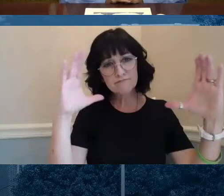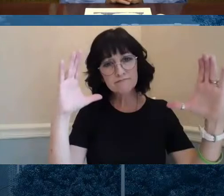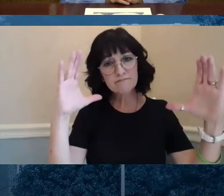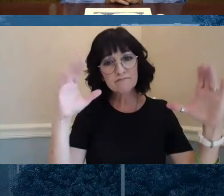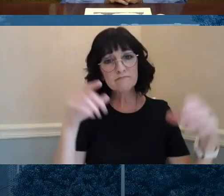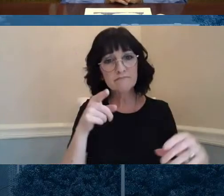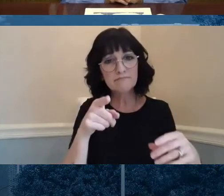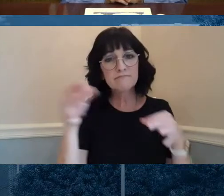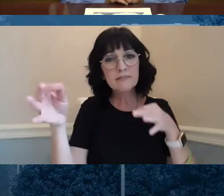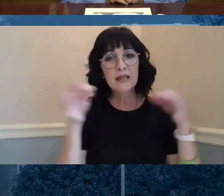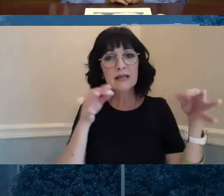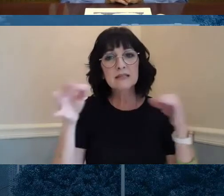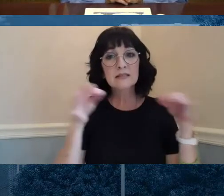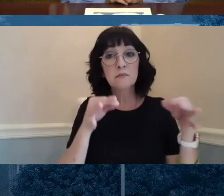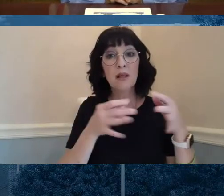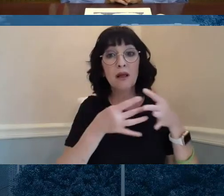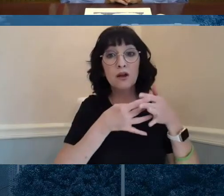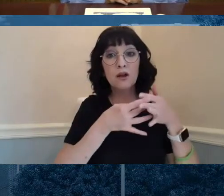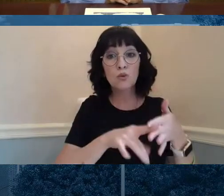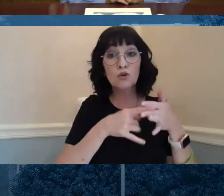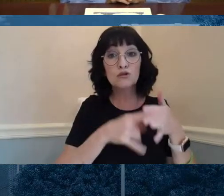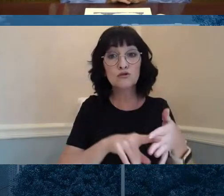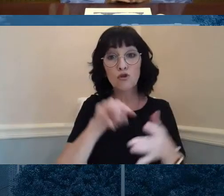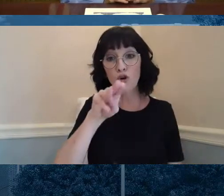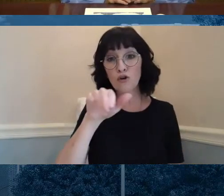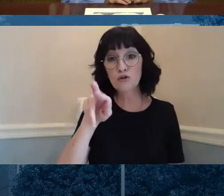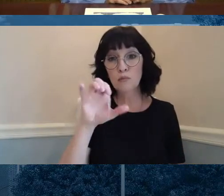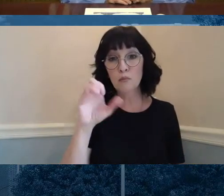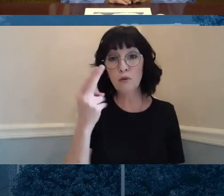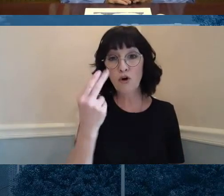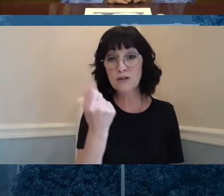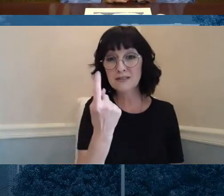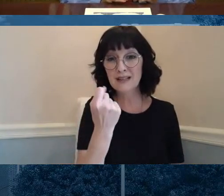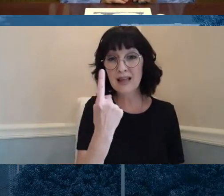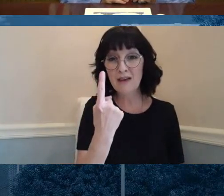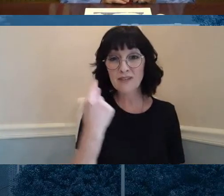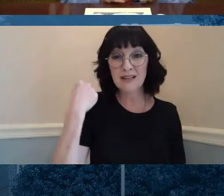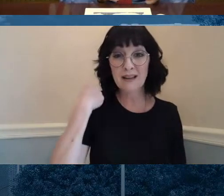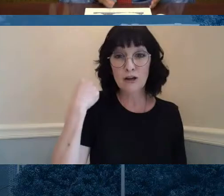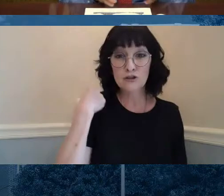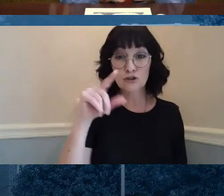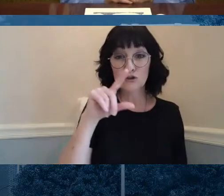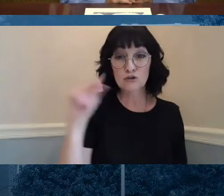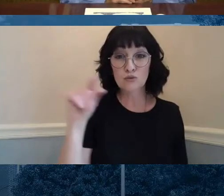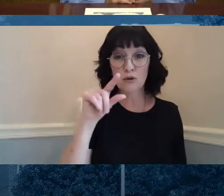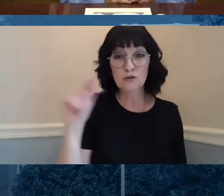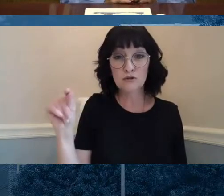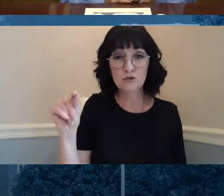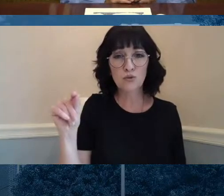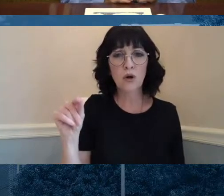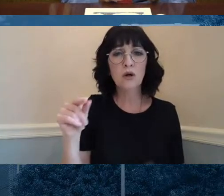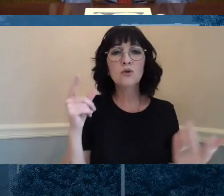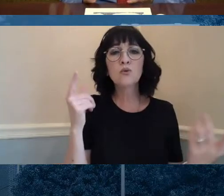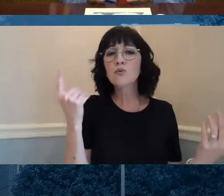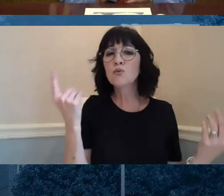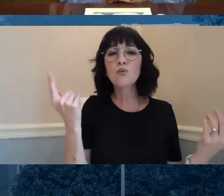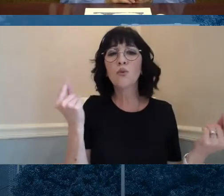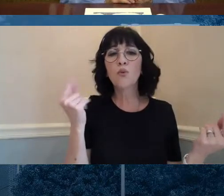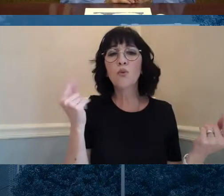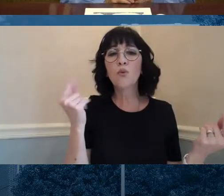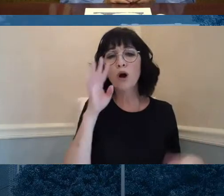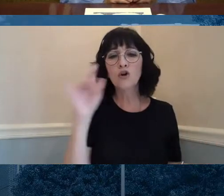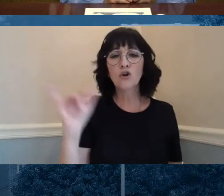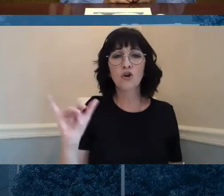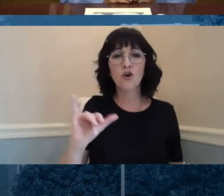to our first cases March 11th of last year. The run up in hospitalizations. This is the hospitalizations, which is a little bit